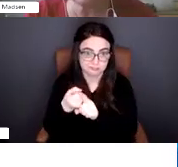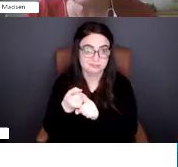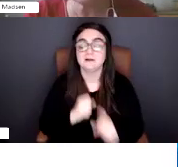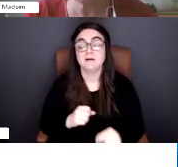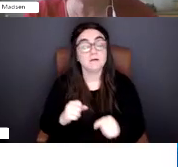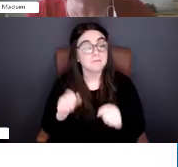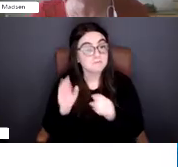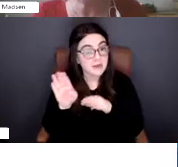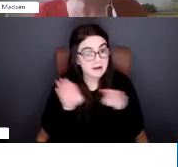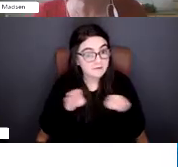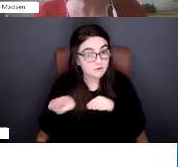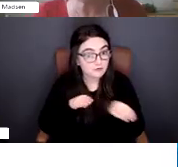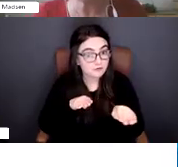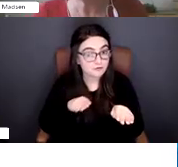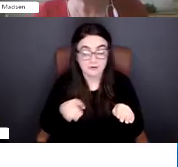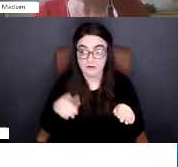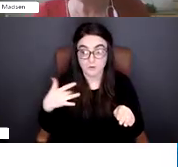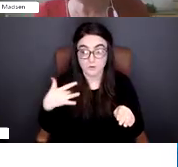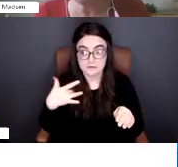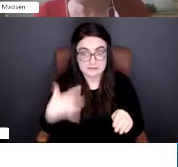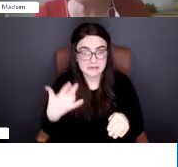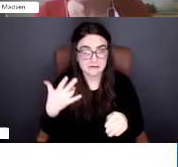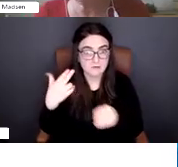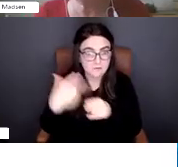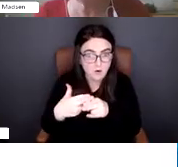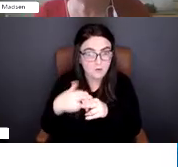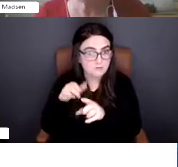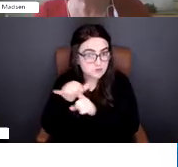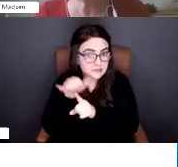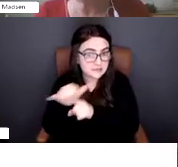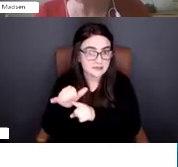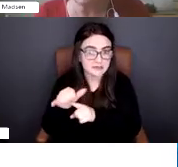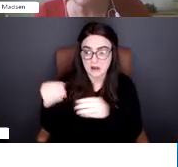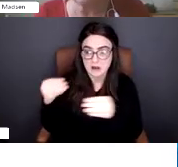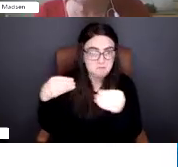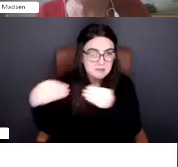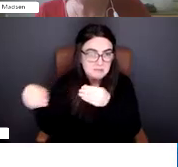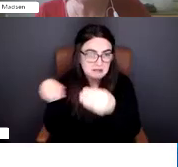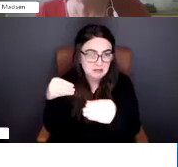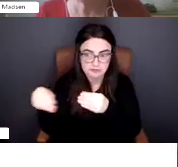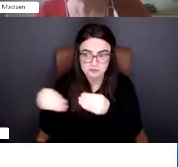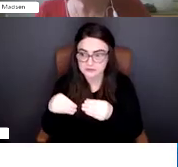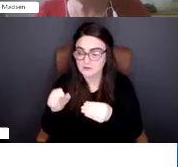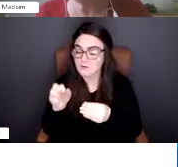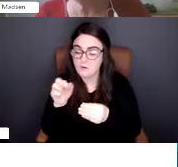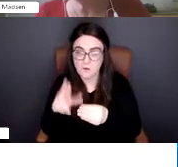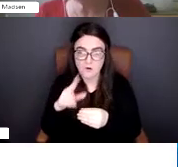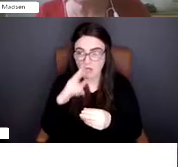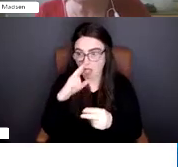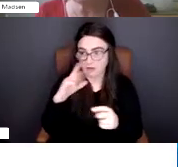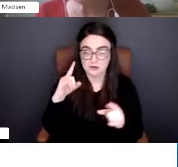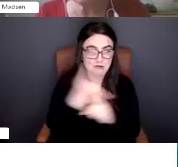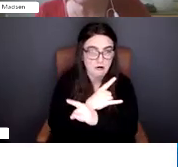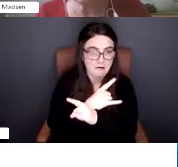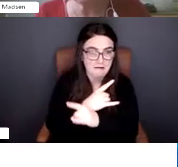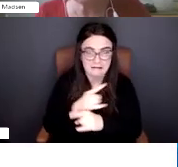were also something we wanted to identify: manipulation, sarcasm, giving people the